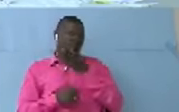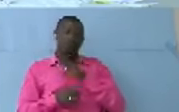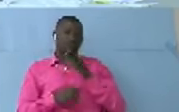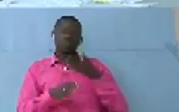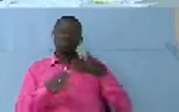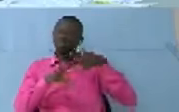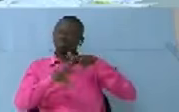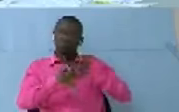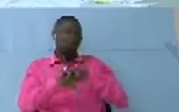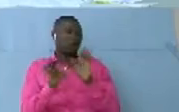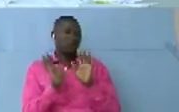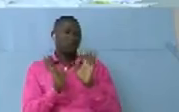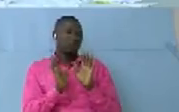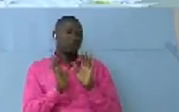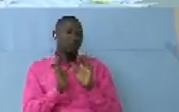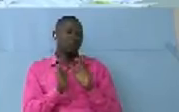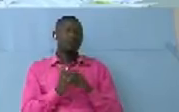way.